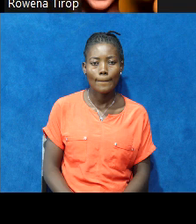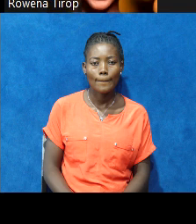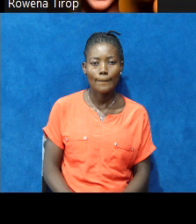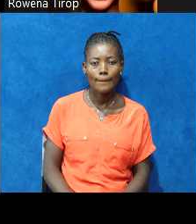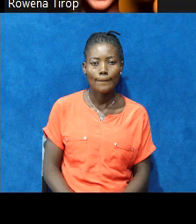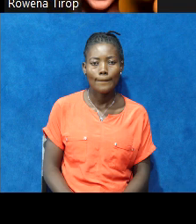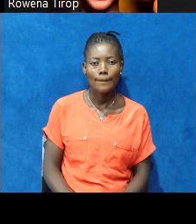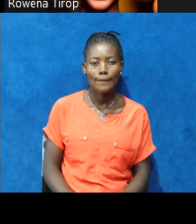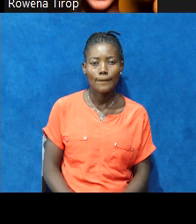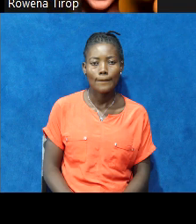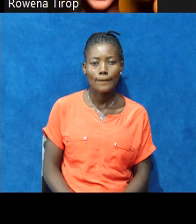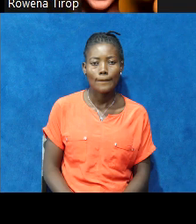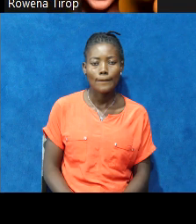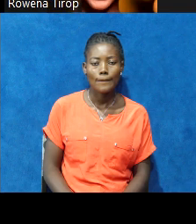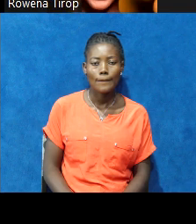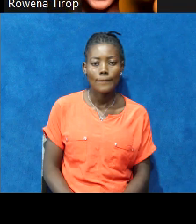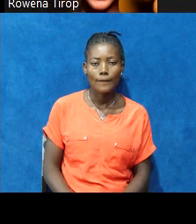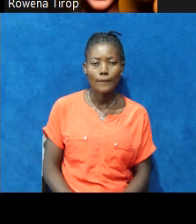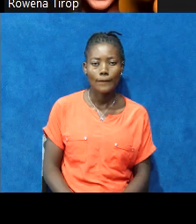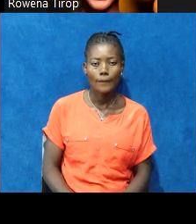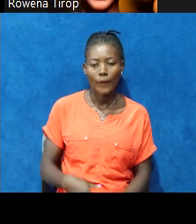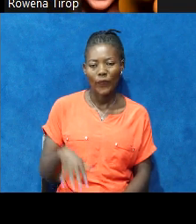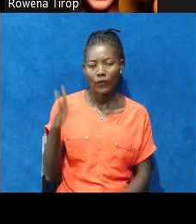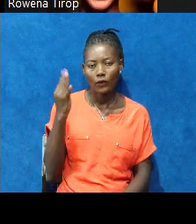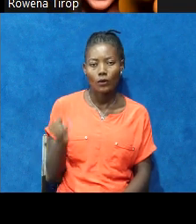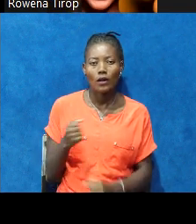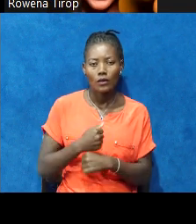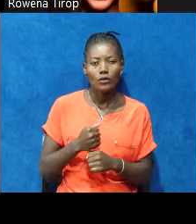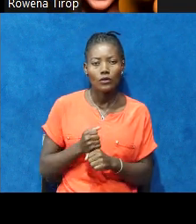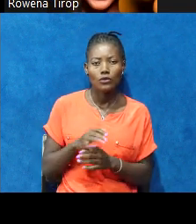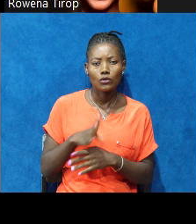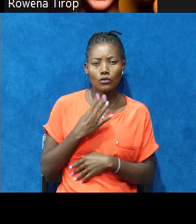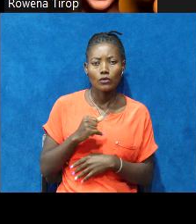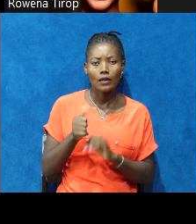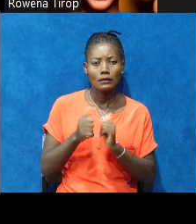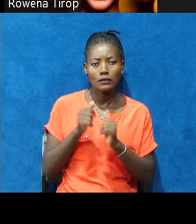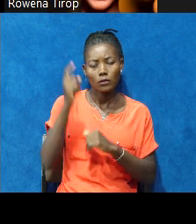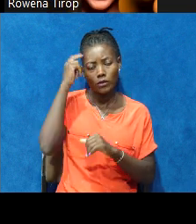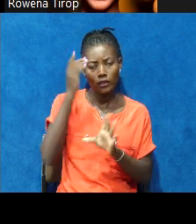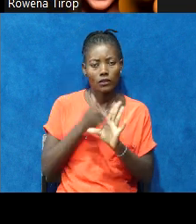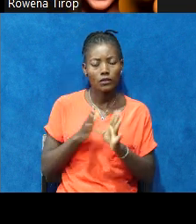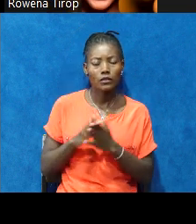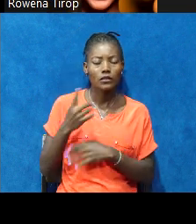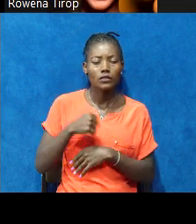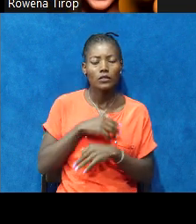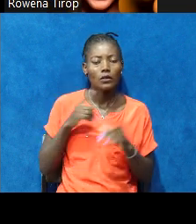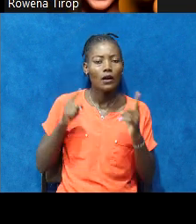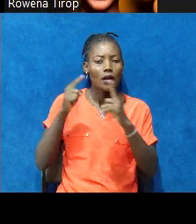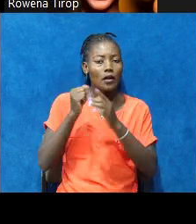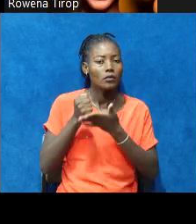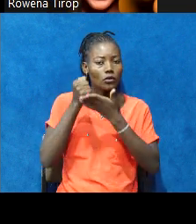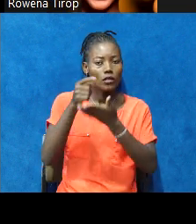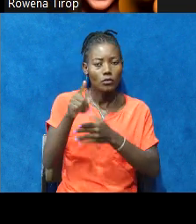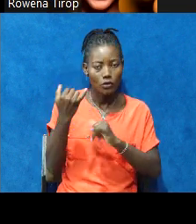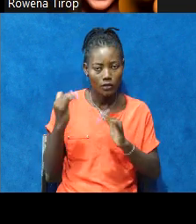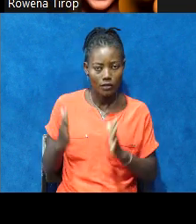So what? Why do you need a sport psychologist? Our mission is to help you